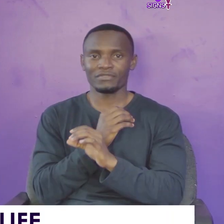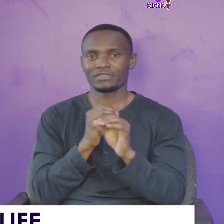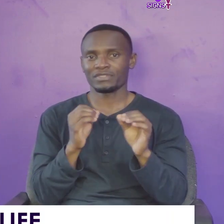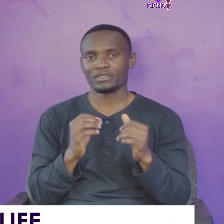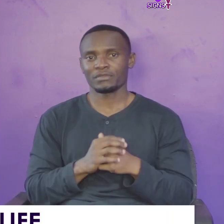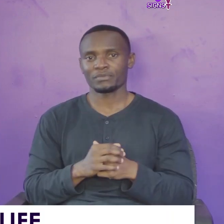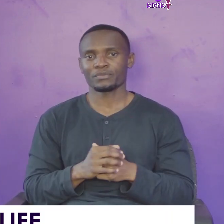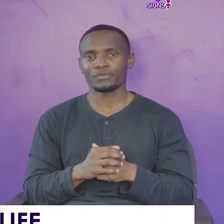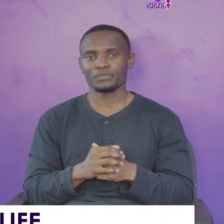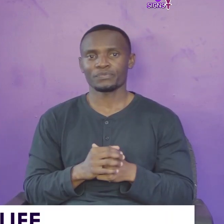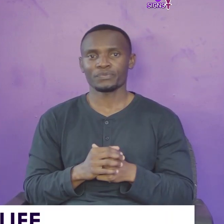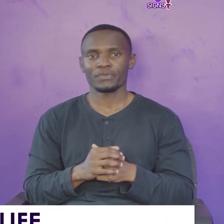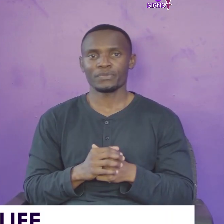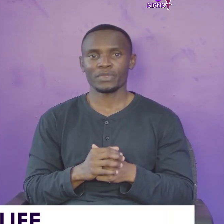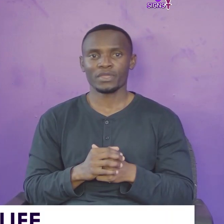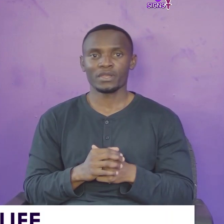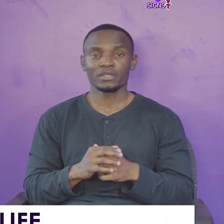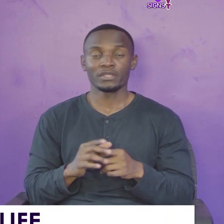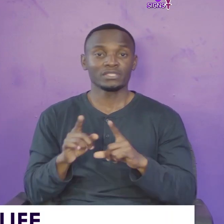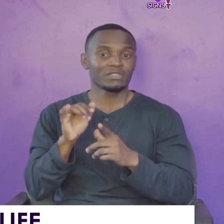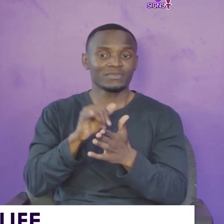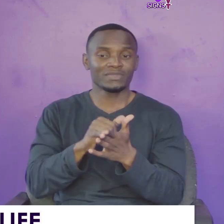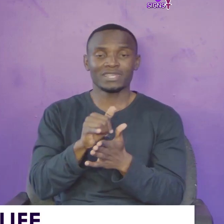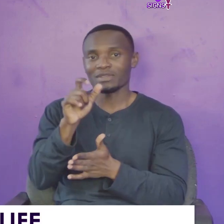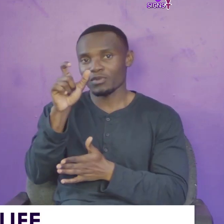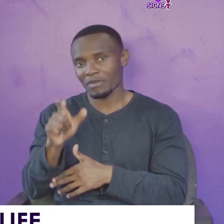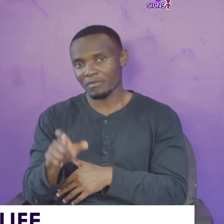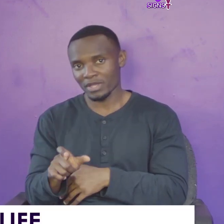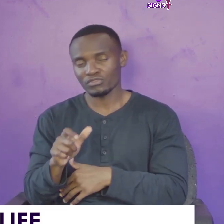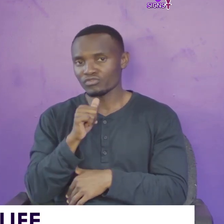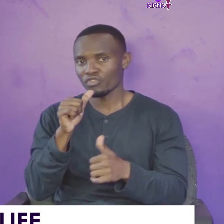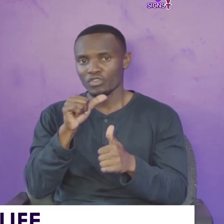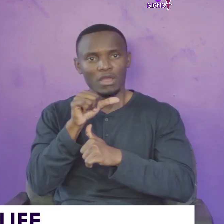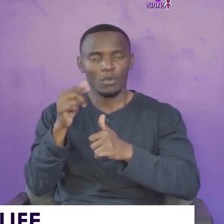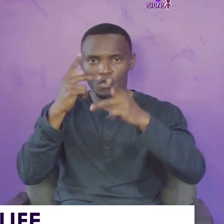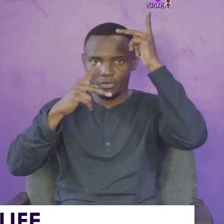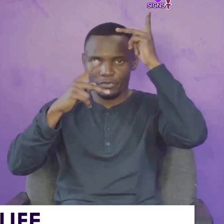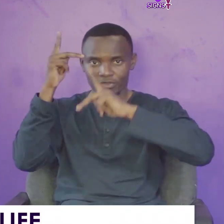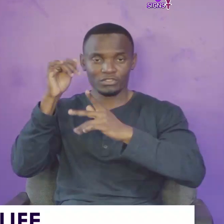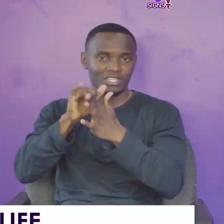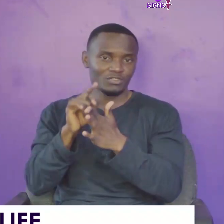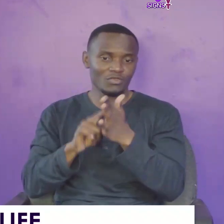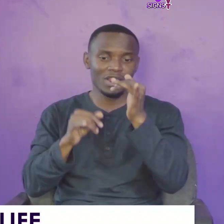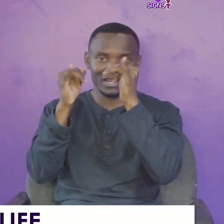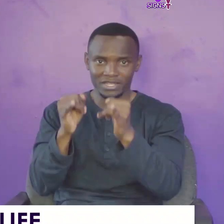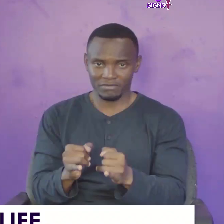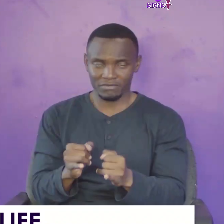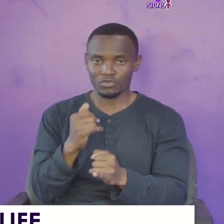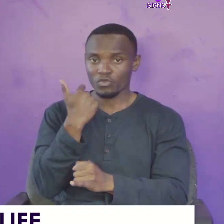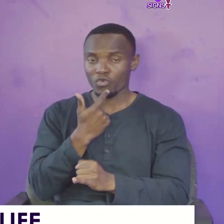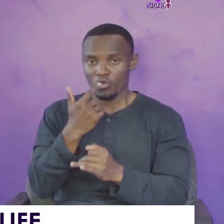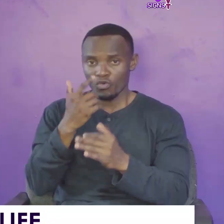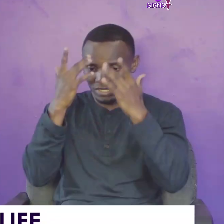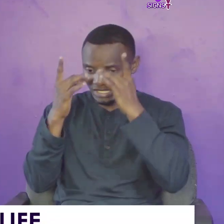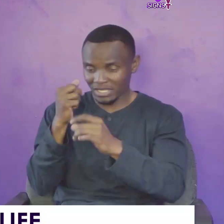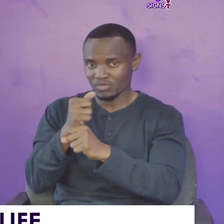just another person. It's not about the profession. It's just an individual who has decided to take a shortcut, like we said, or Right. to take a